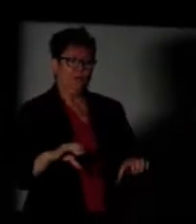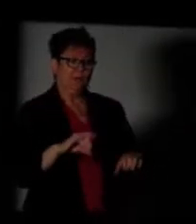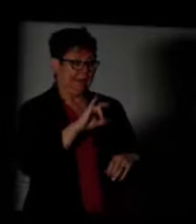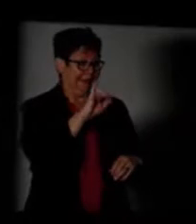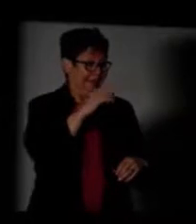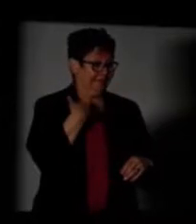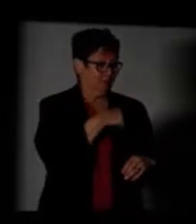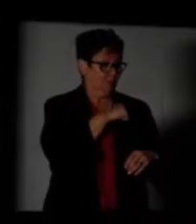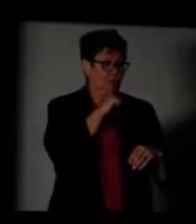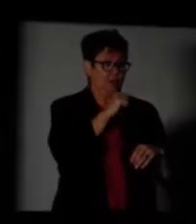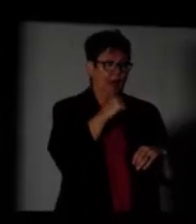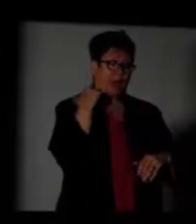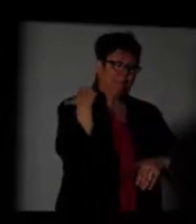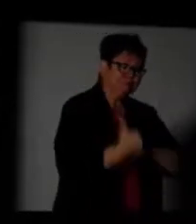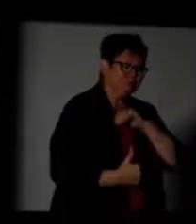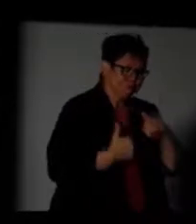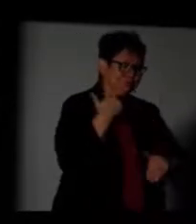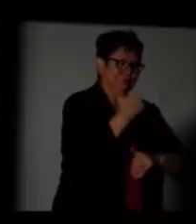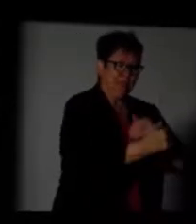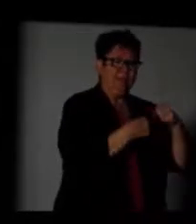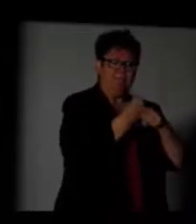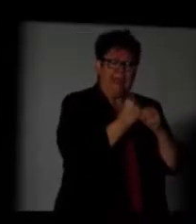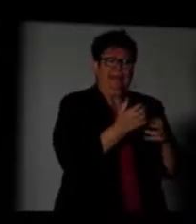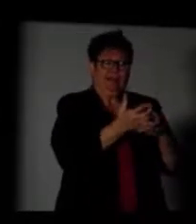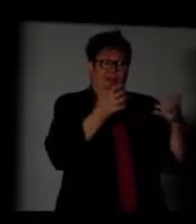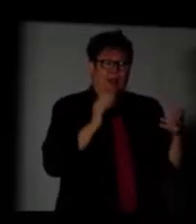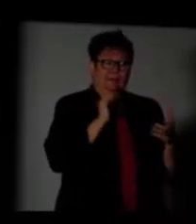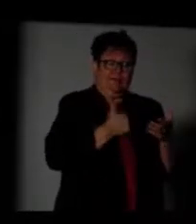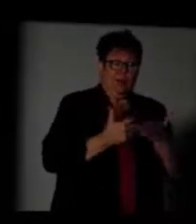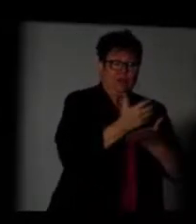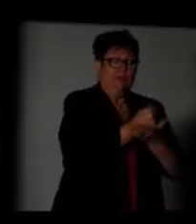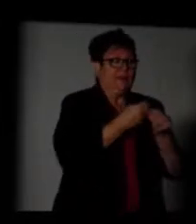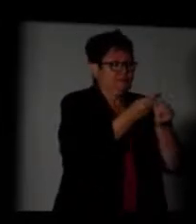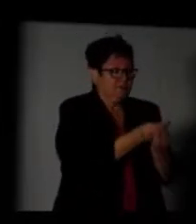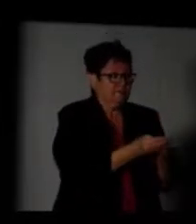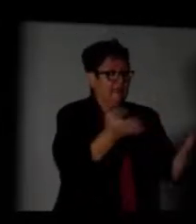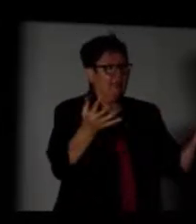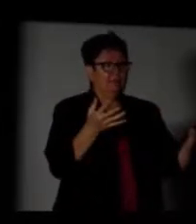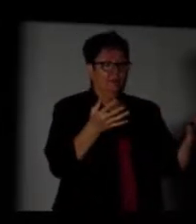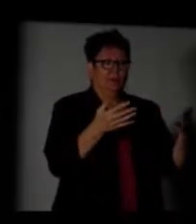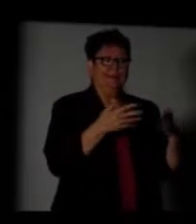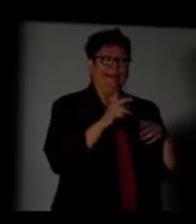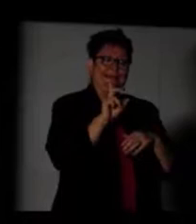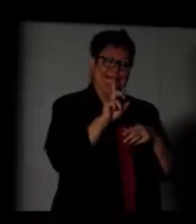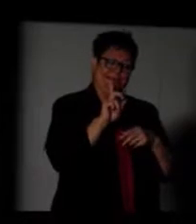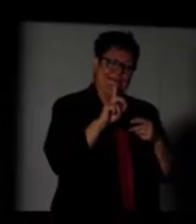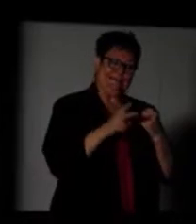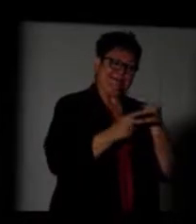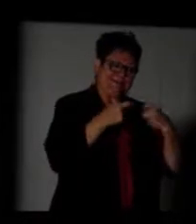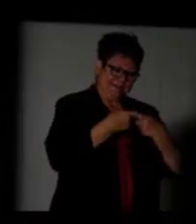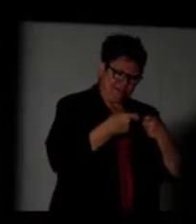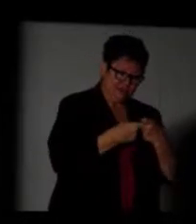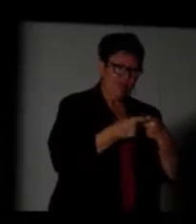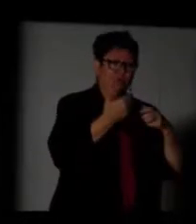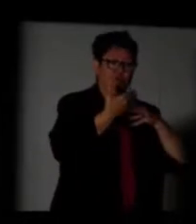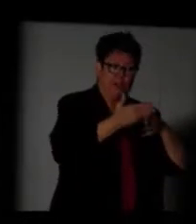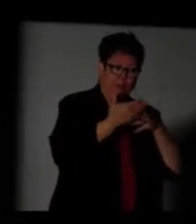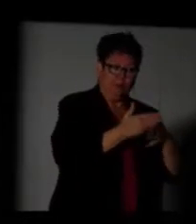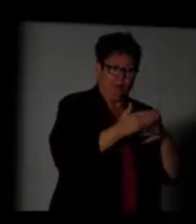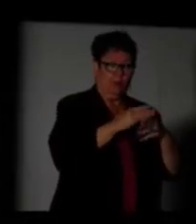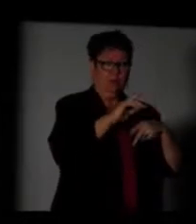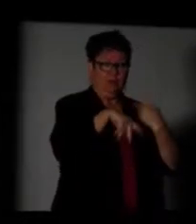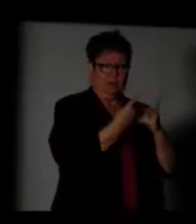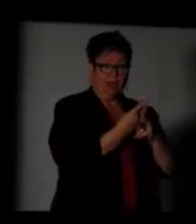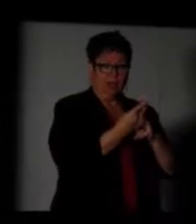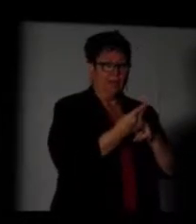making very substantial fractions of our collection available in digital, shareable form over the next 10 years, then people will not